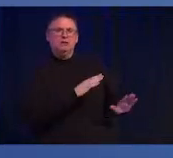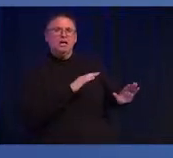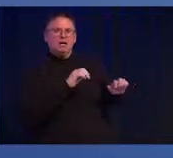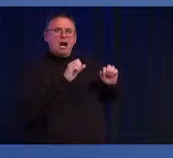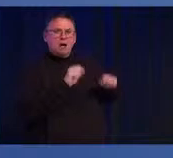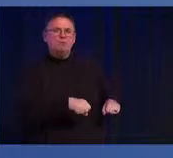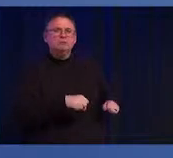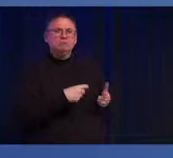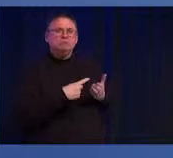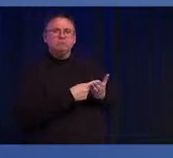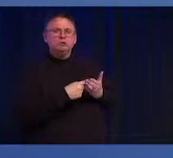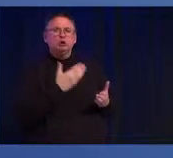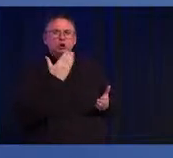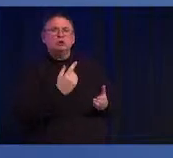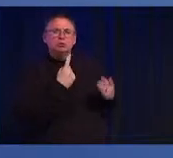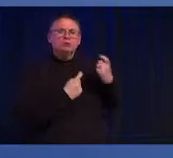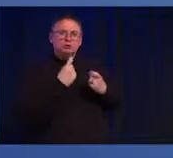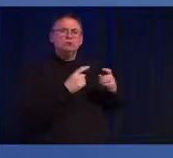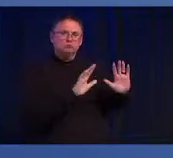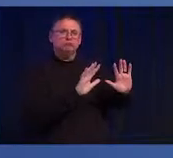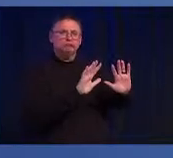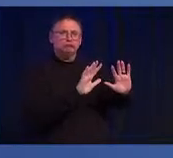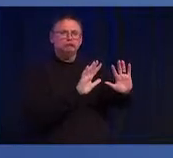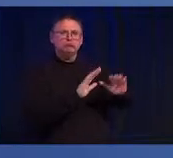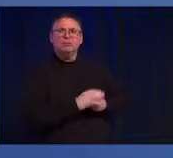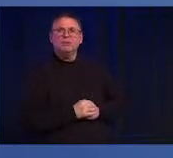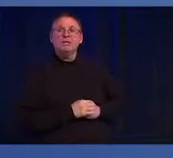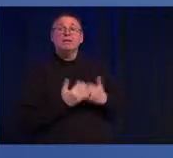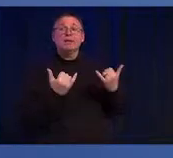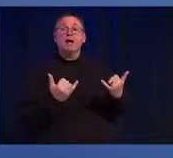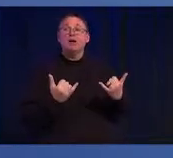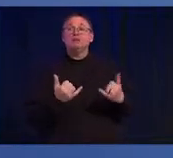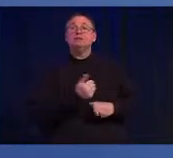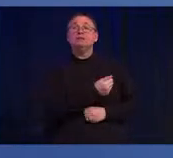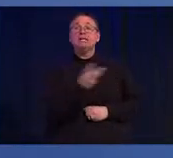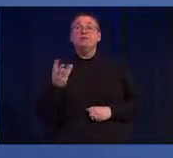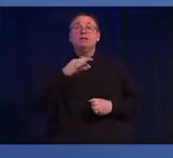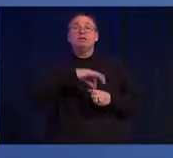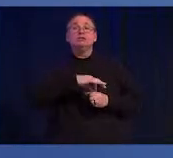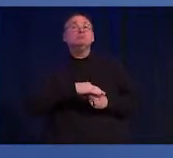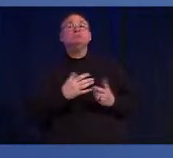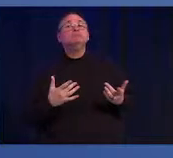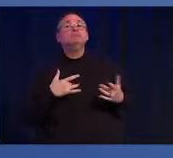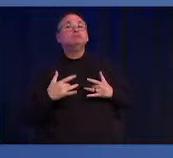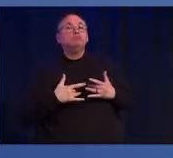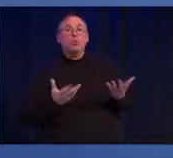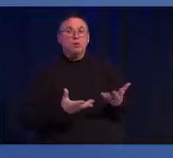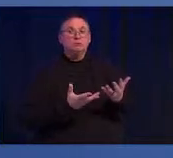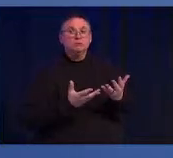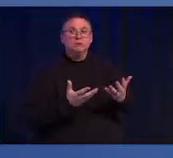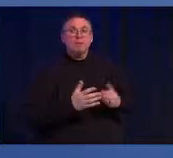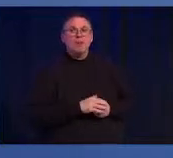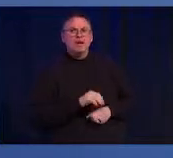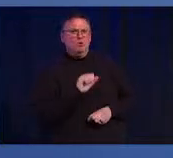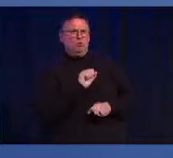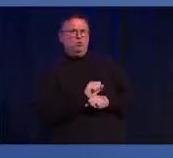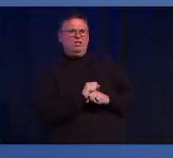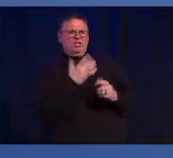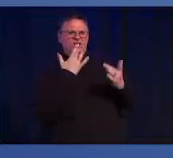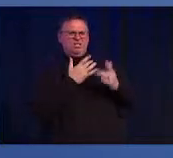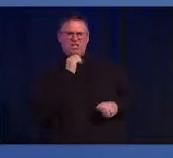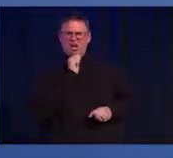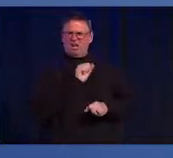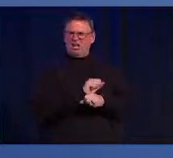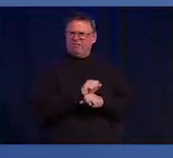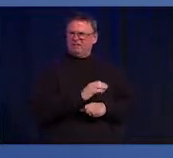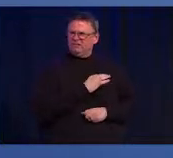many great voter questions that we received. So several voters expressed concerns about a perceived worker shortage in the state. Melissa, a